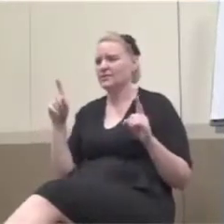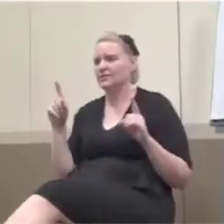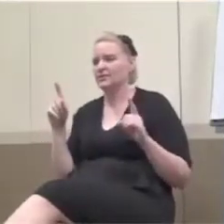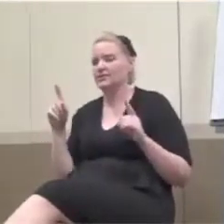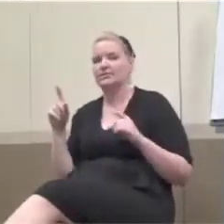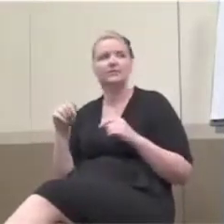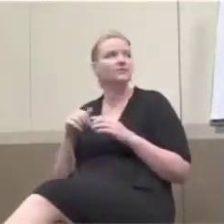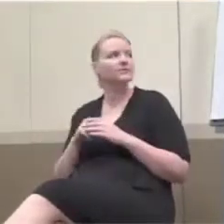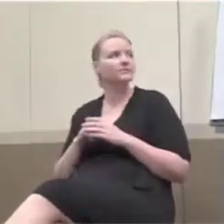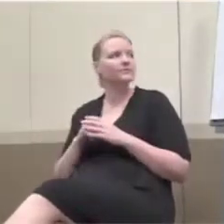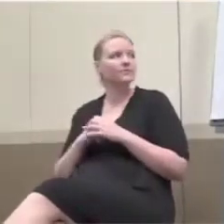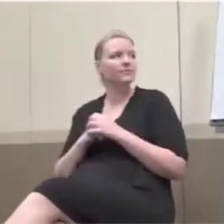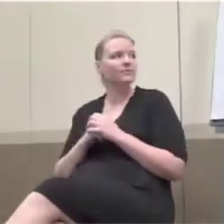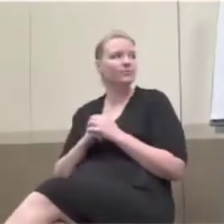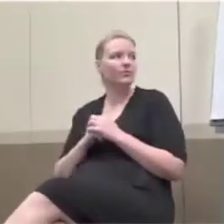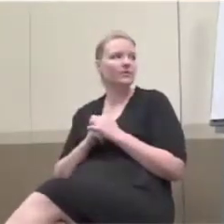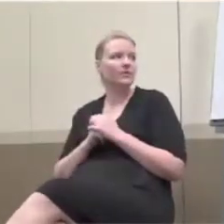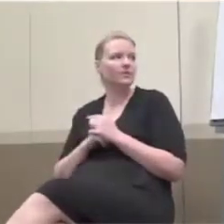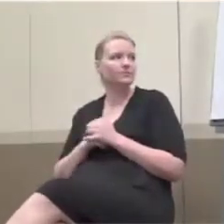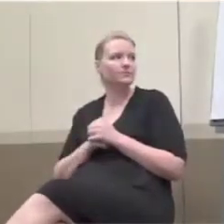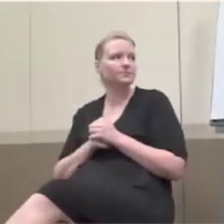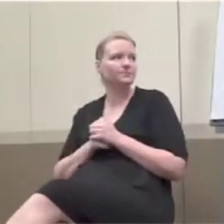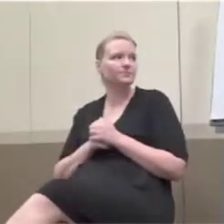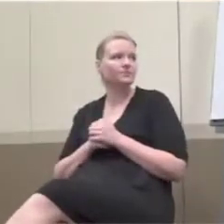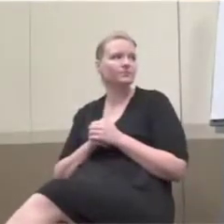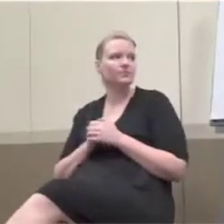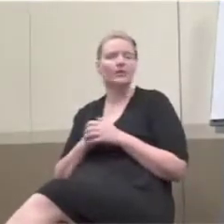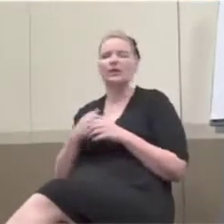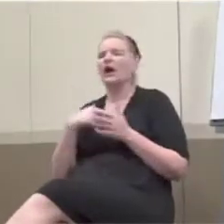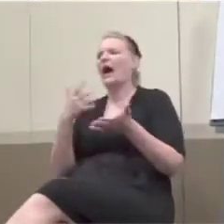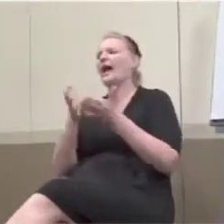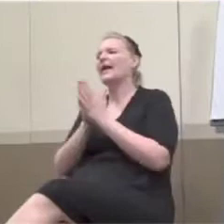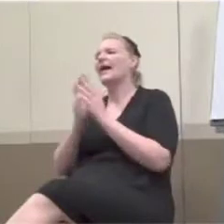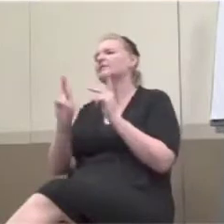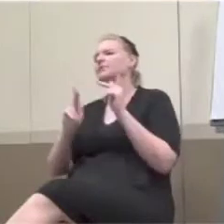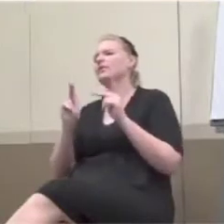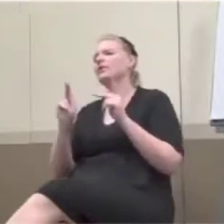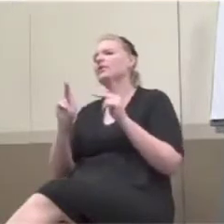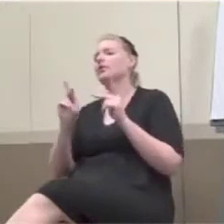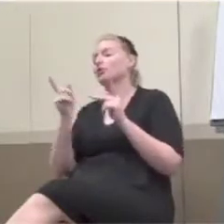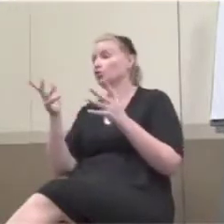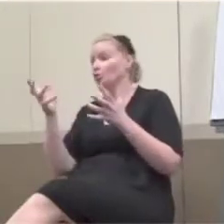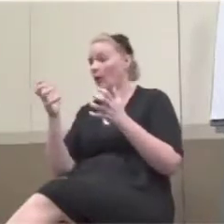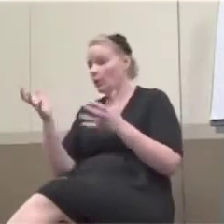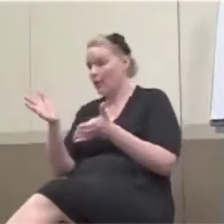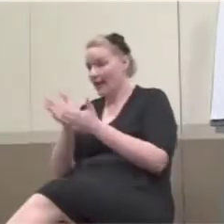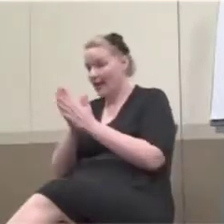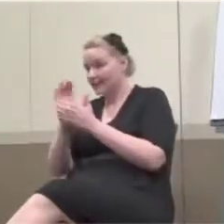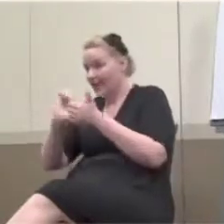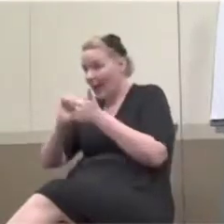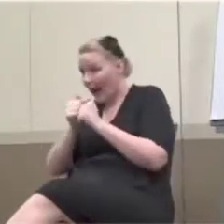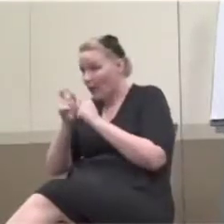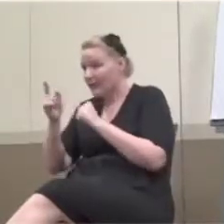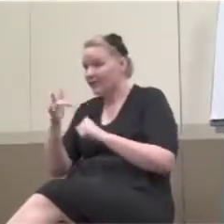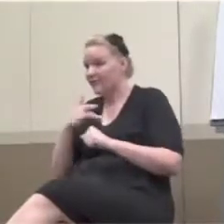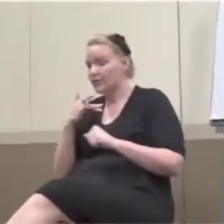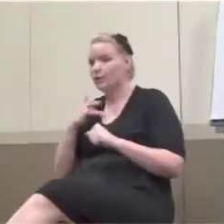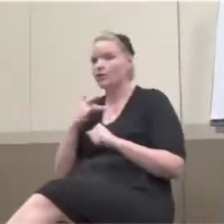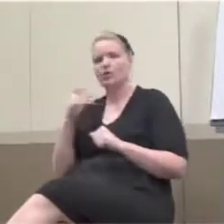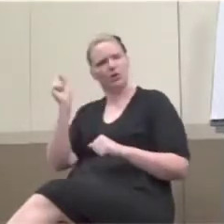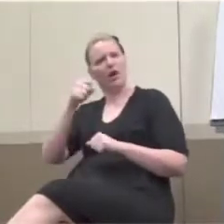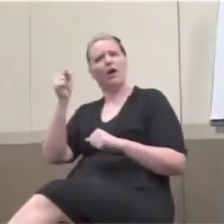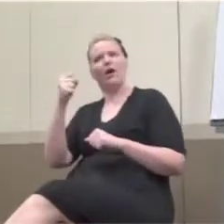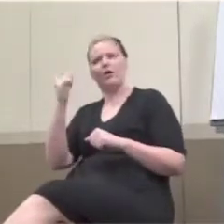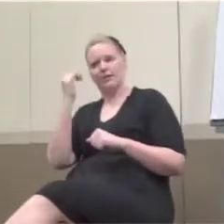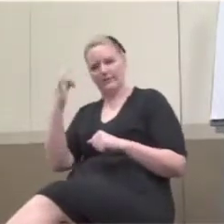so I always ask people, do you want to ask them how they feel? And they say, yeah, if